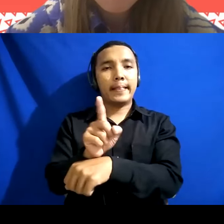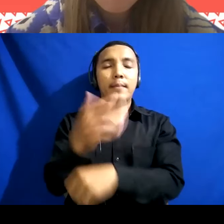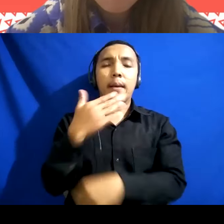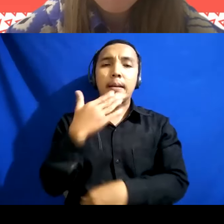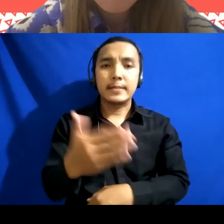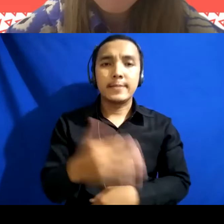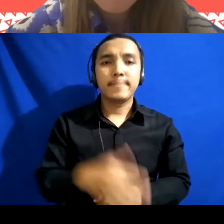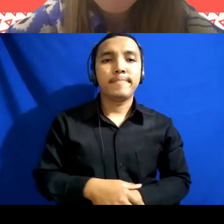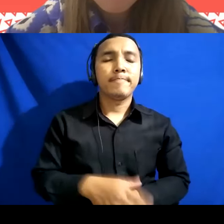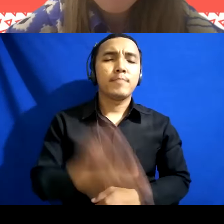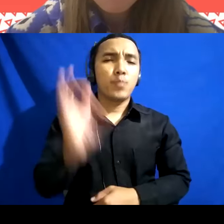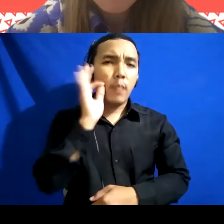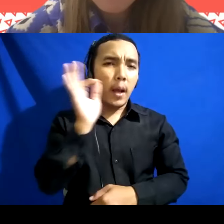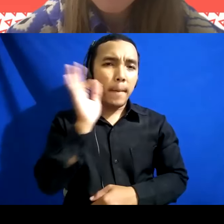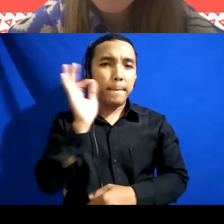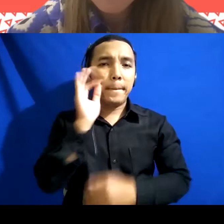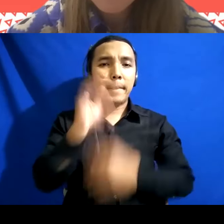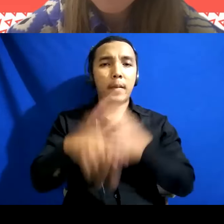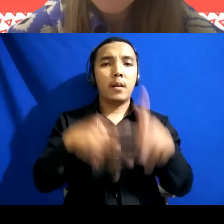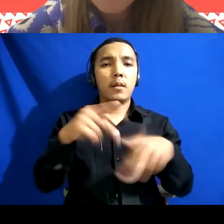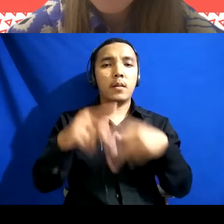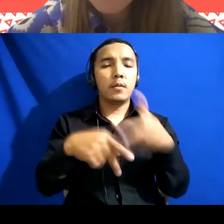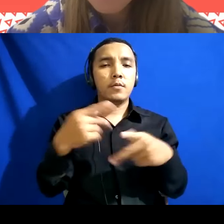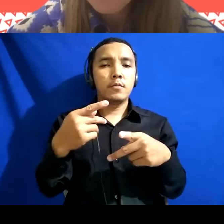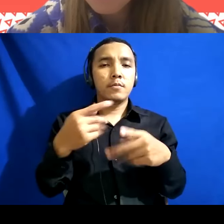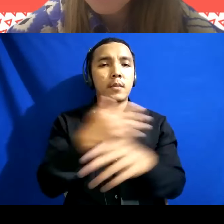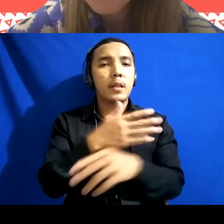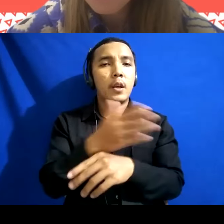Okay, I apologize